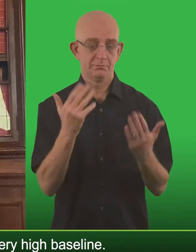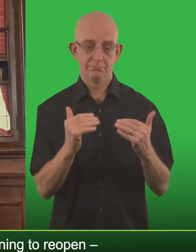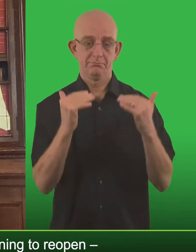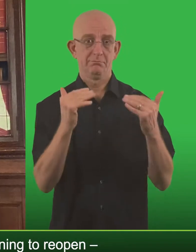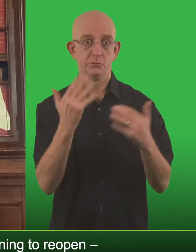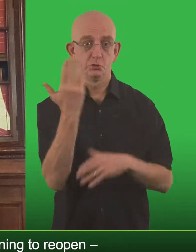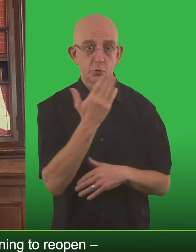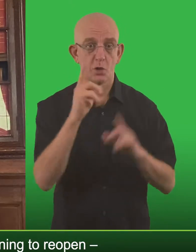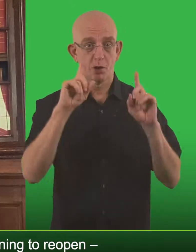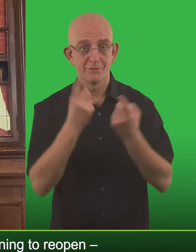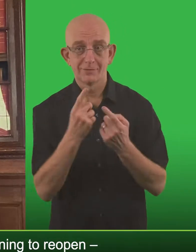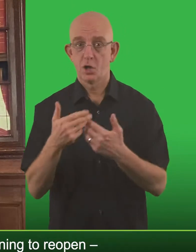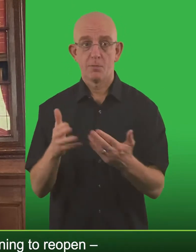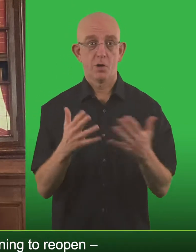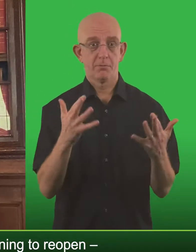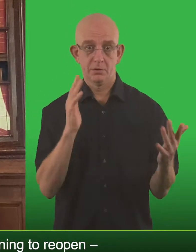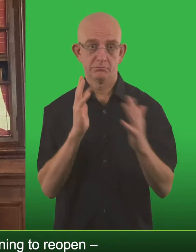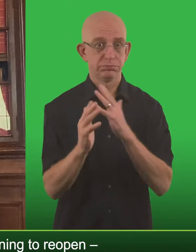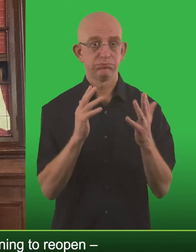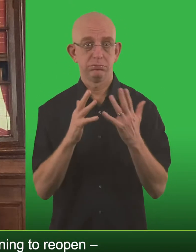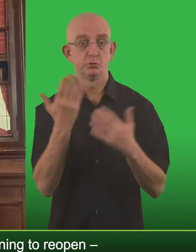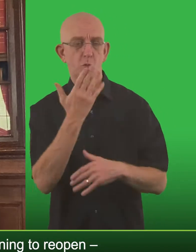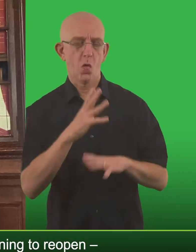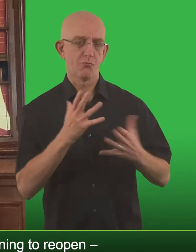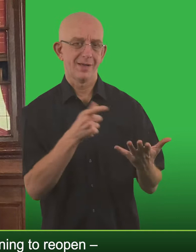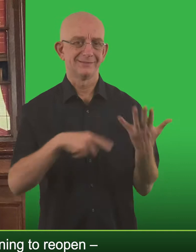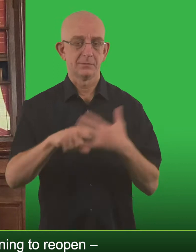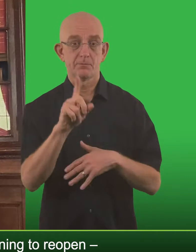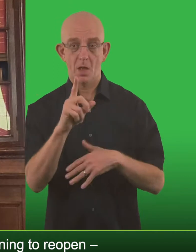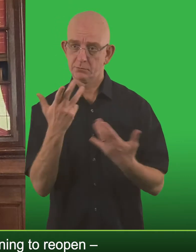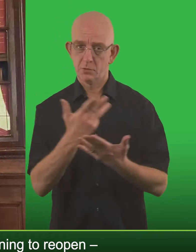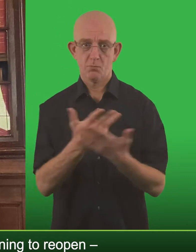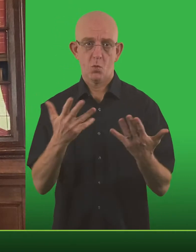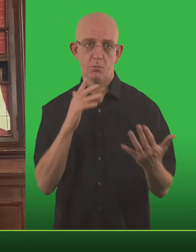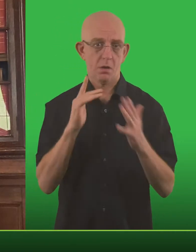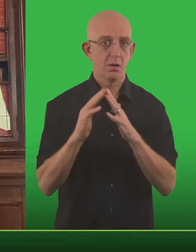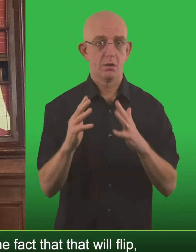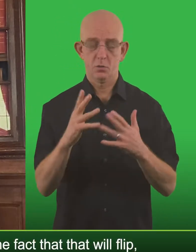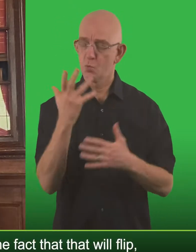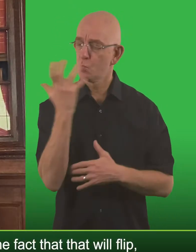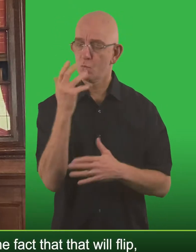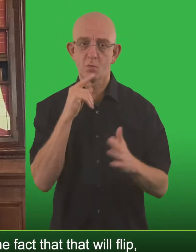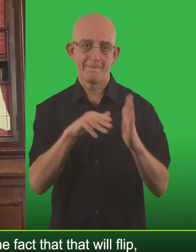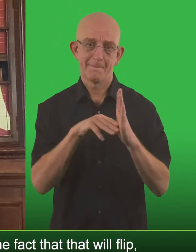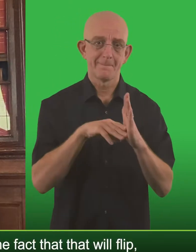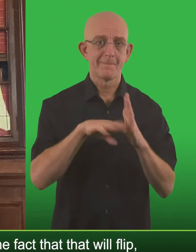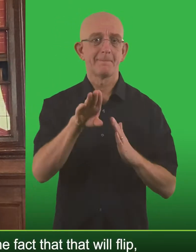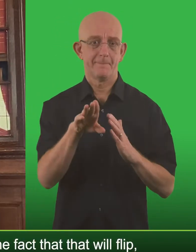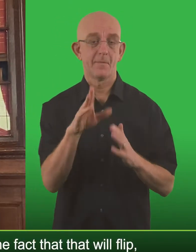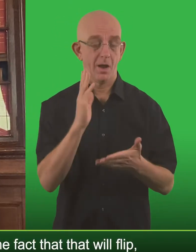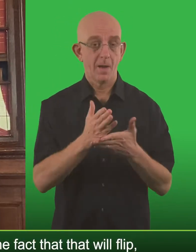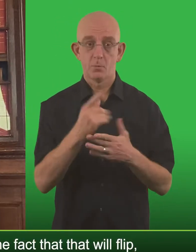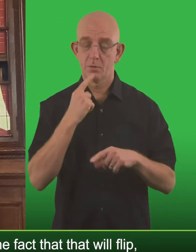baseline. Schools, universities are beginning to reopen. Schools are already open, obviously. That will flip. There's no doubt